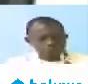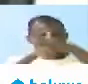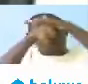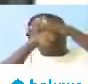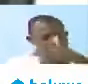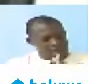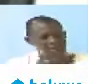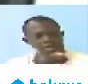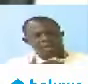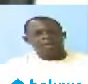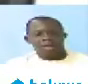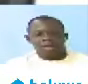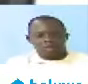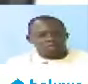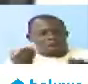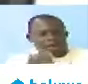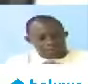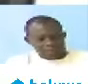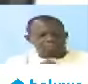were supporting him.